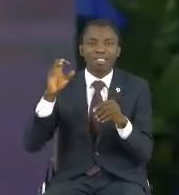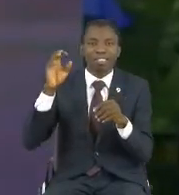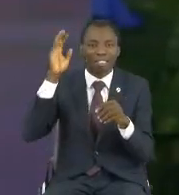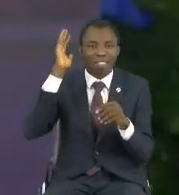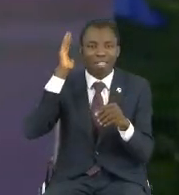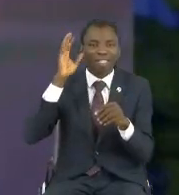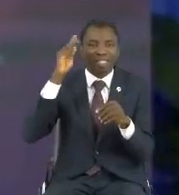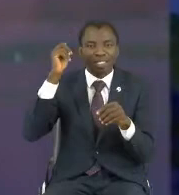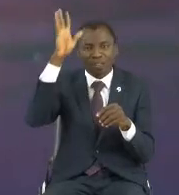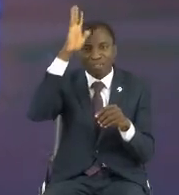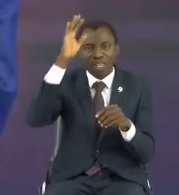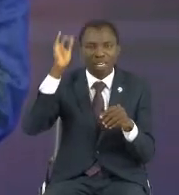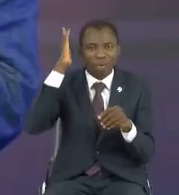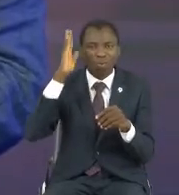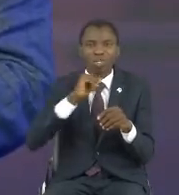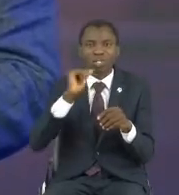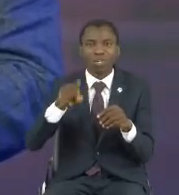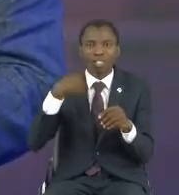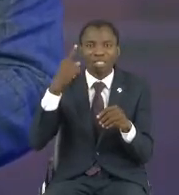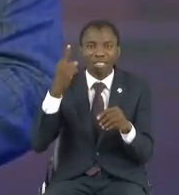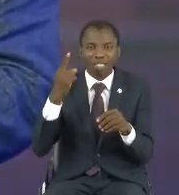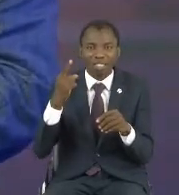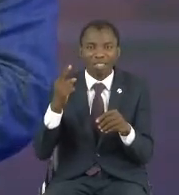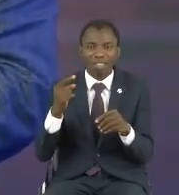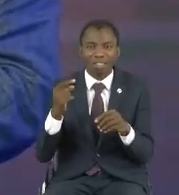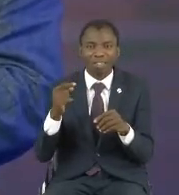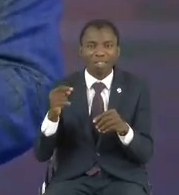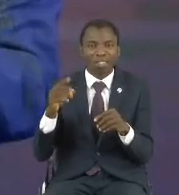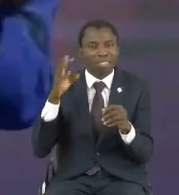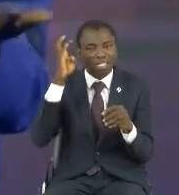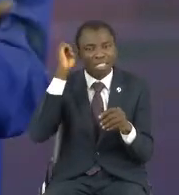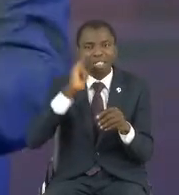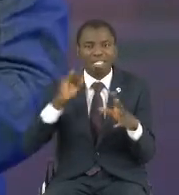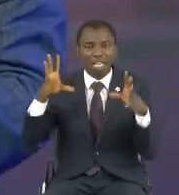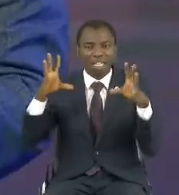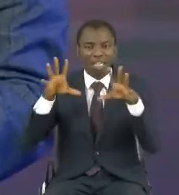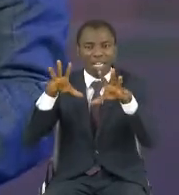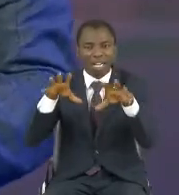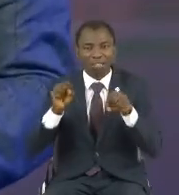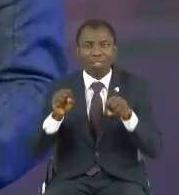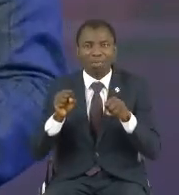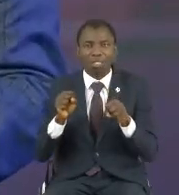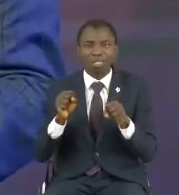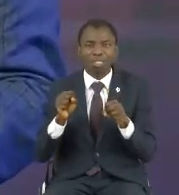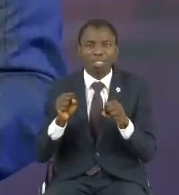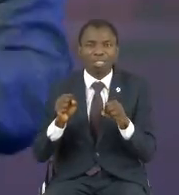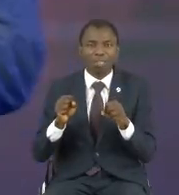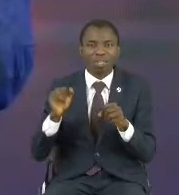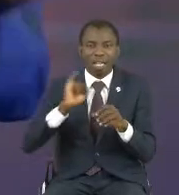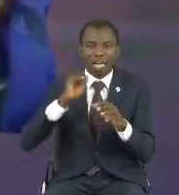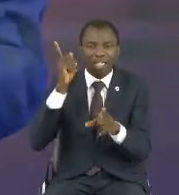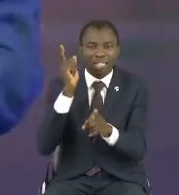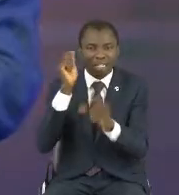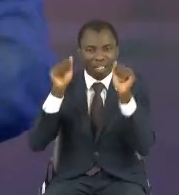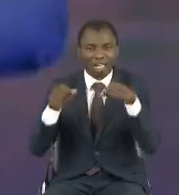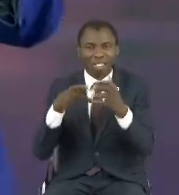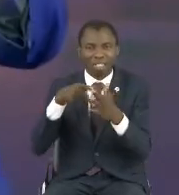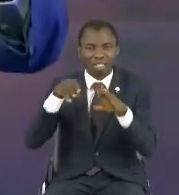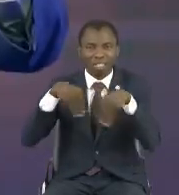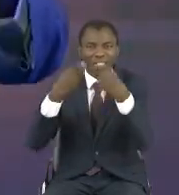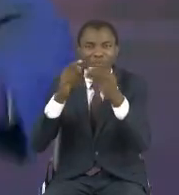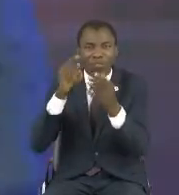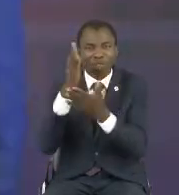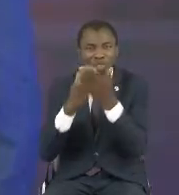Father will not say, it's an adopted child, but I'll give him some pennies so he can take care of himself.